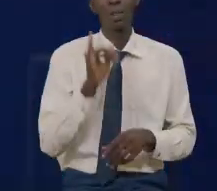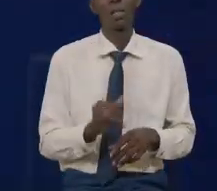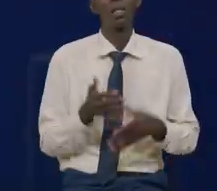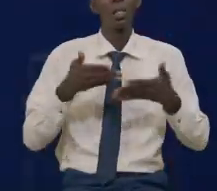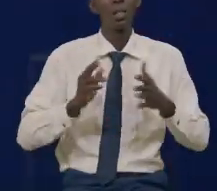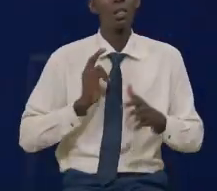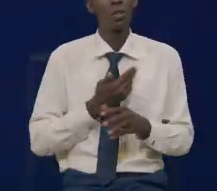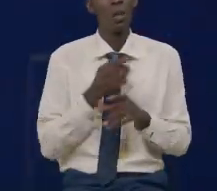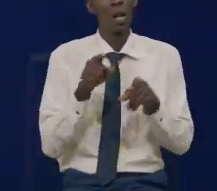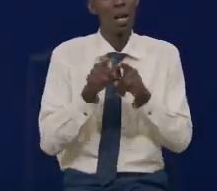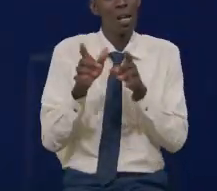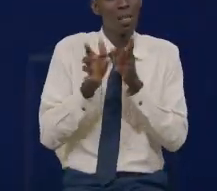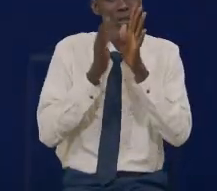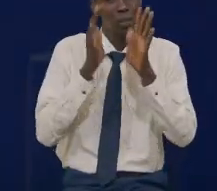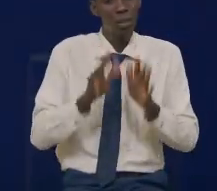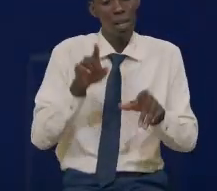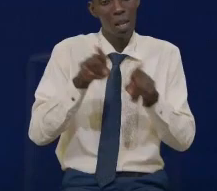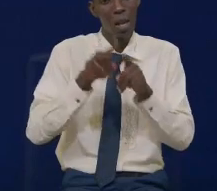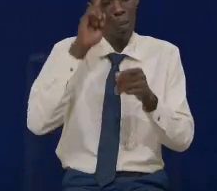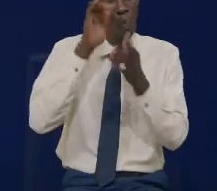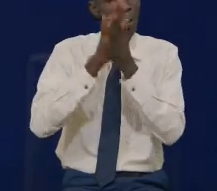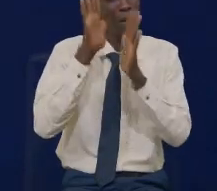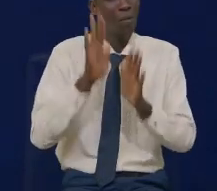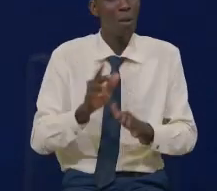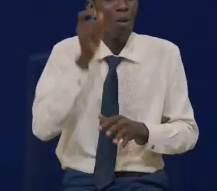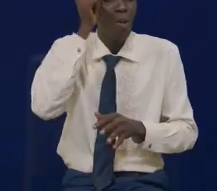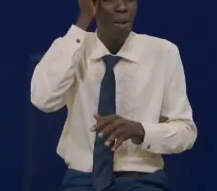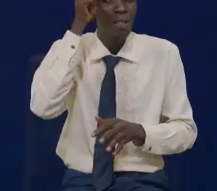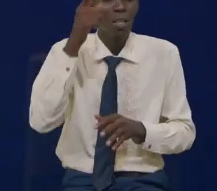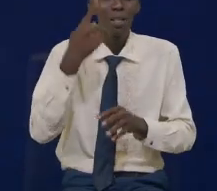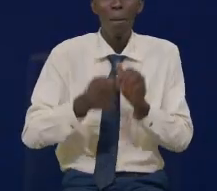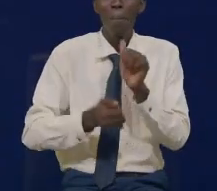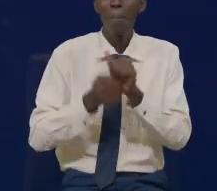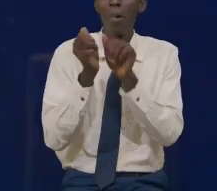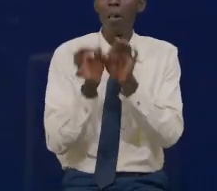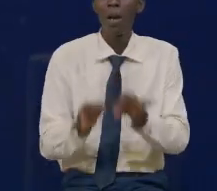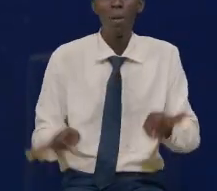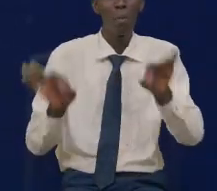as Christians, as believers, understand the most